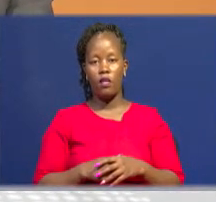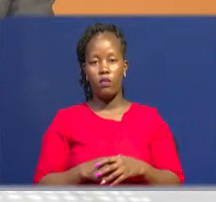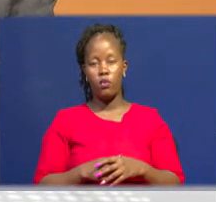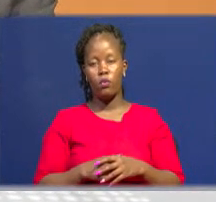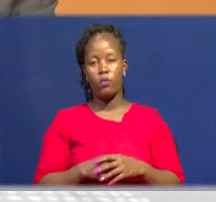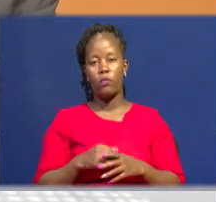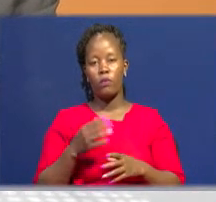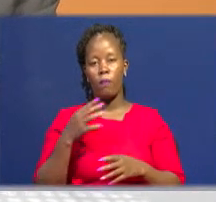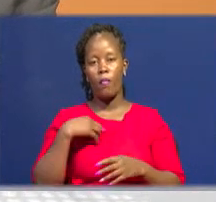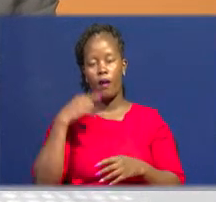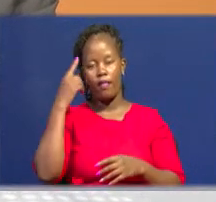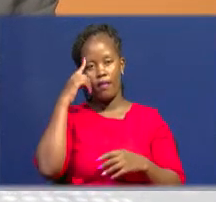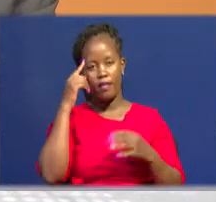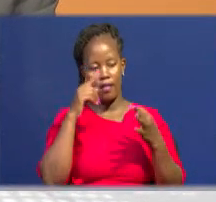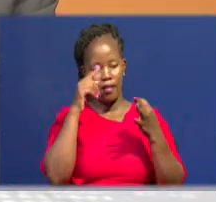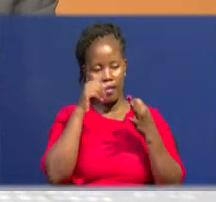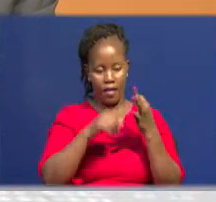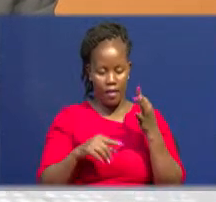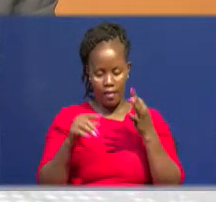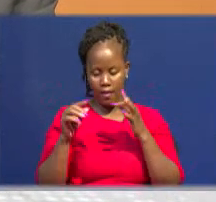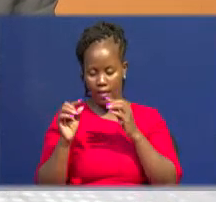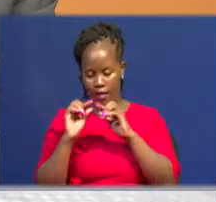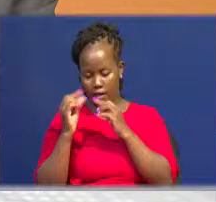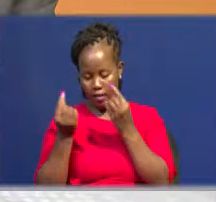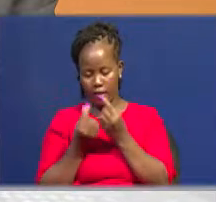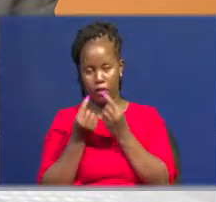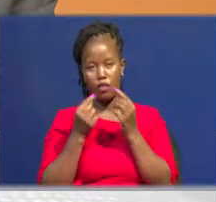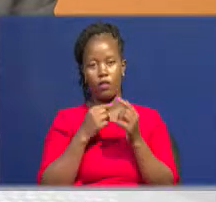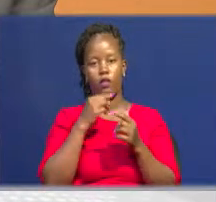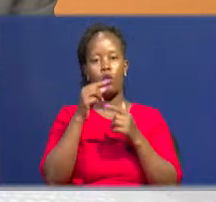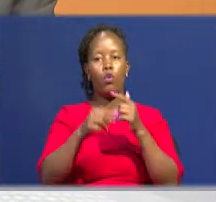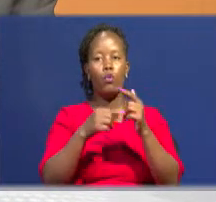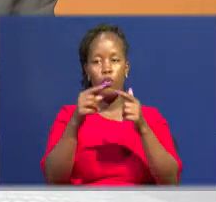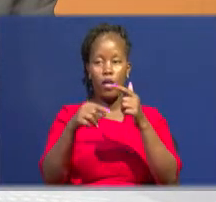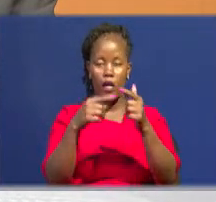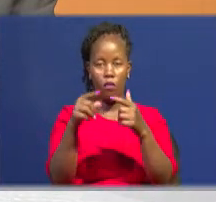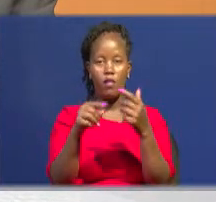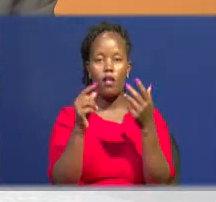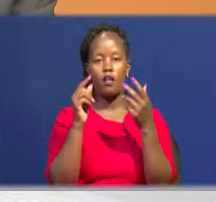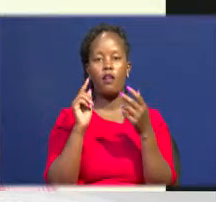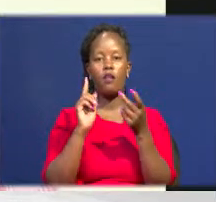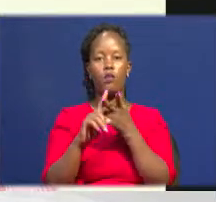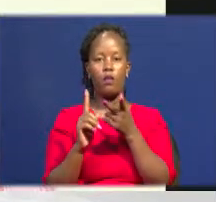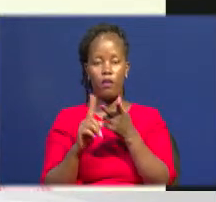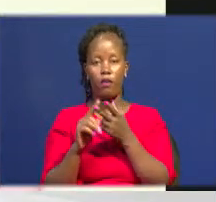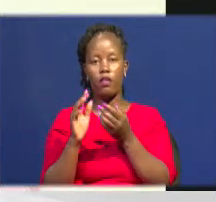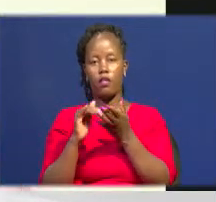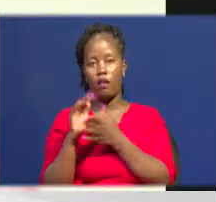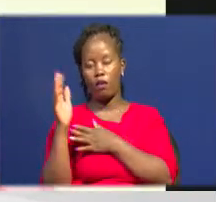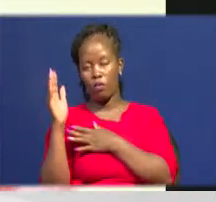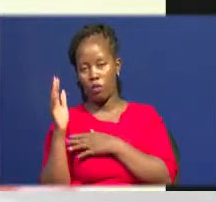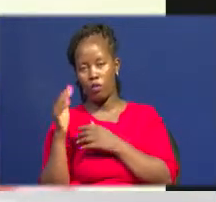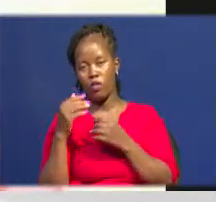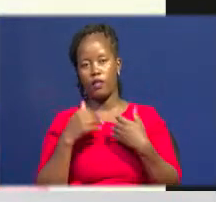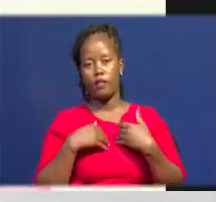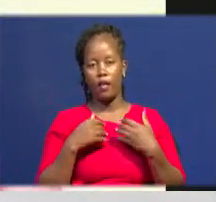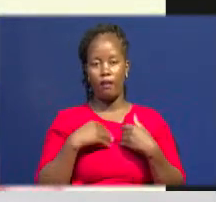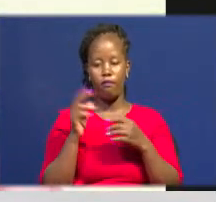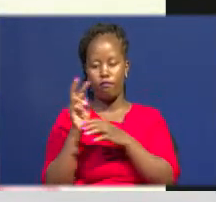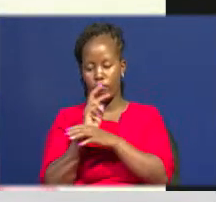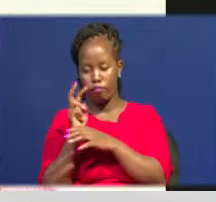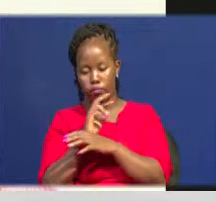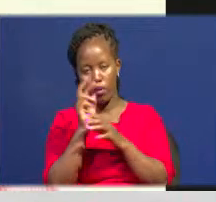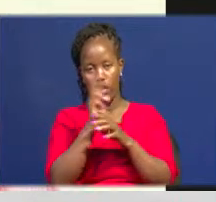I think the three categories shall continue to operate in the base from the community education to modify and look at the structure of these